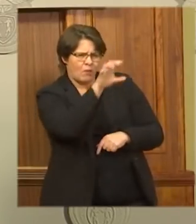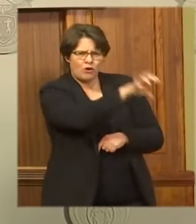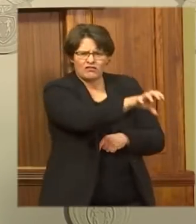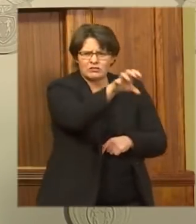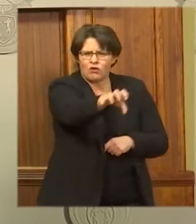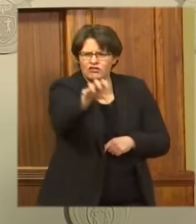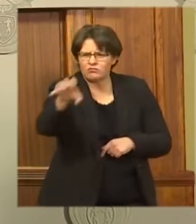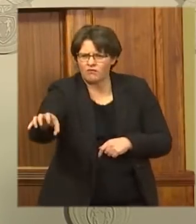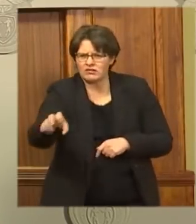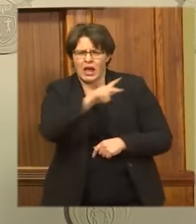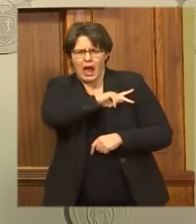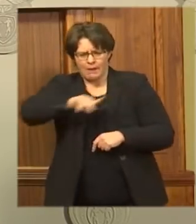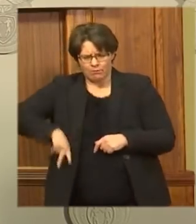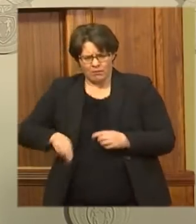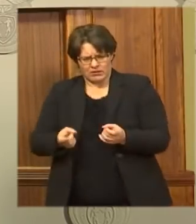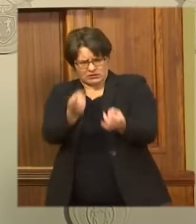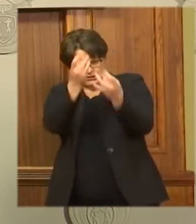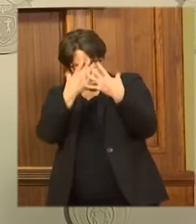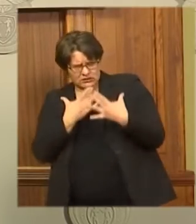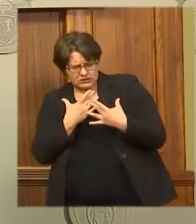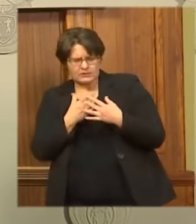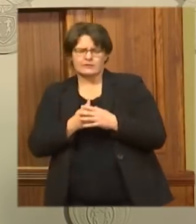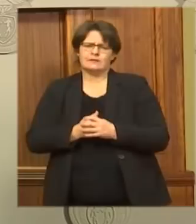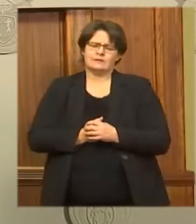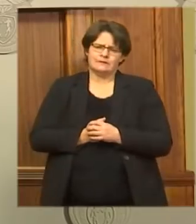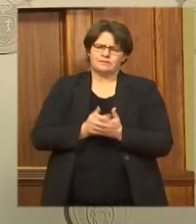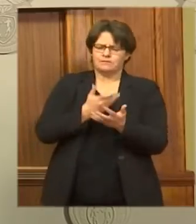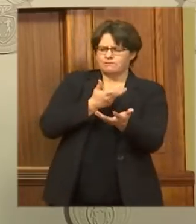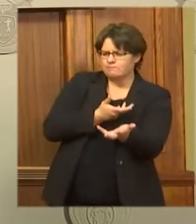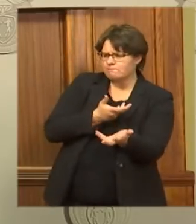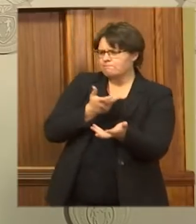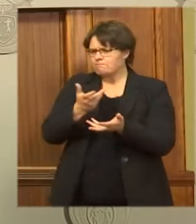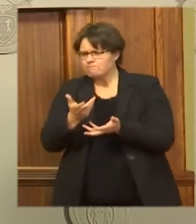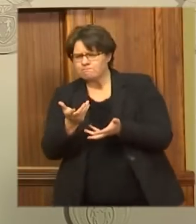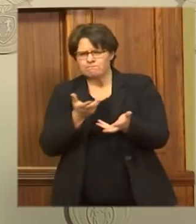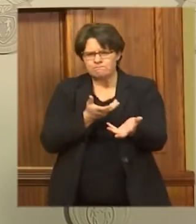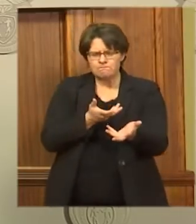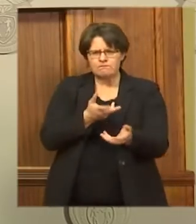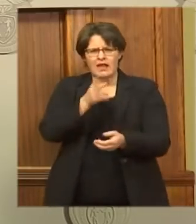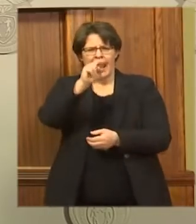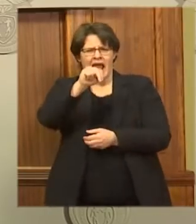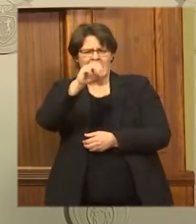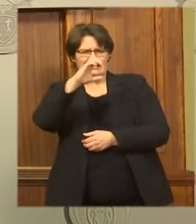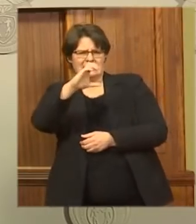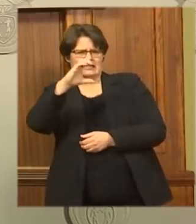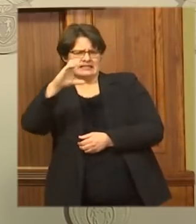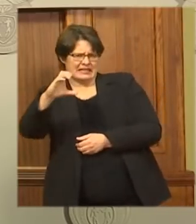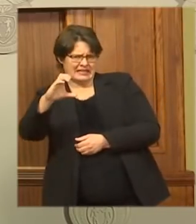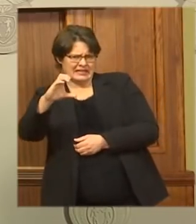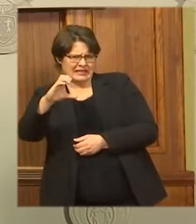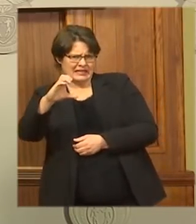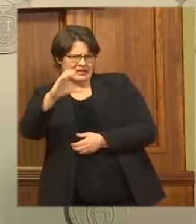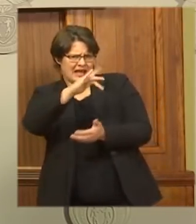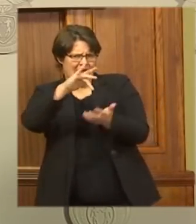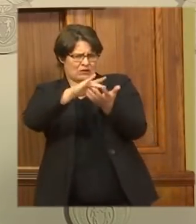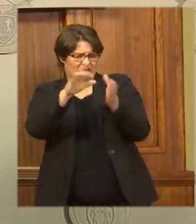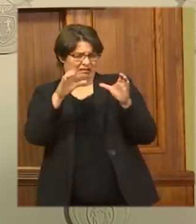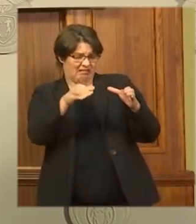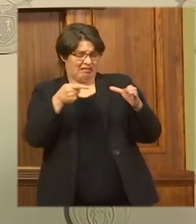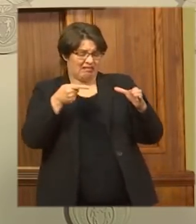premiers, as well as discussions in the National Coronavirus Command